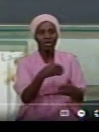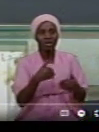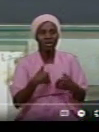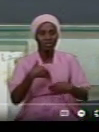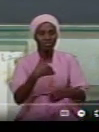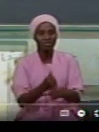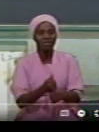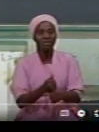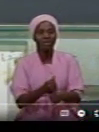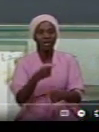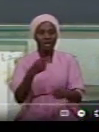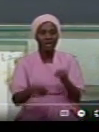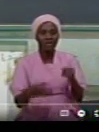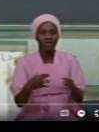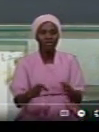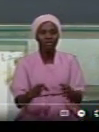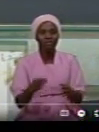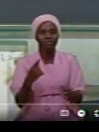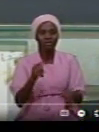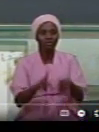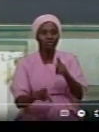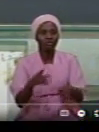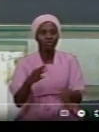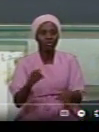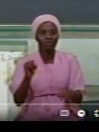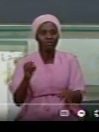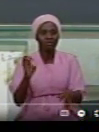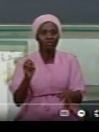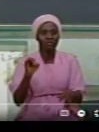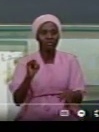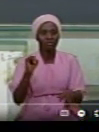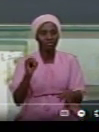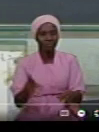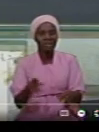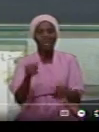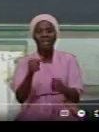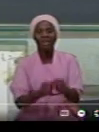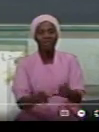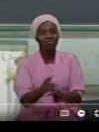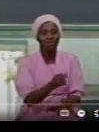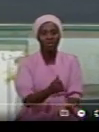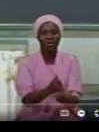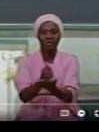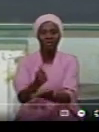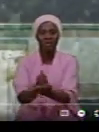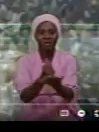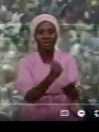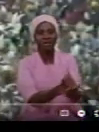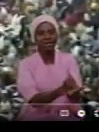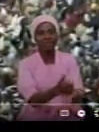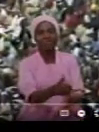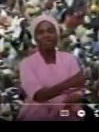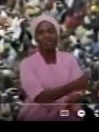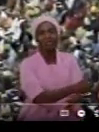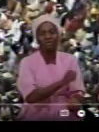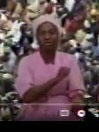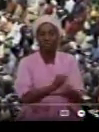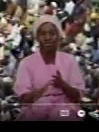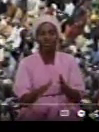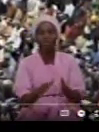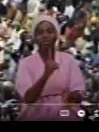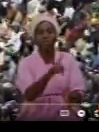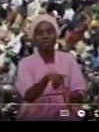enemies helped to destroy themselves, destroy one another. Their arrows will